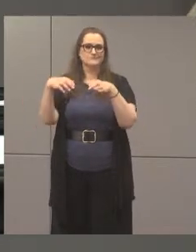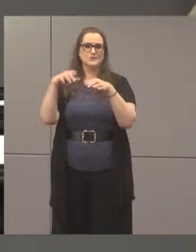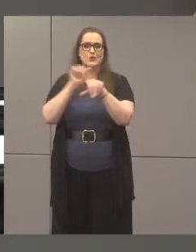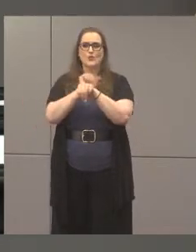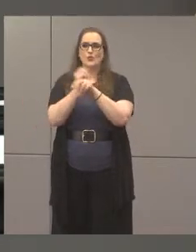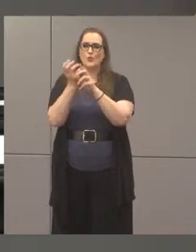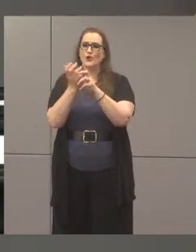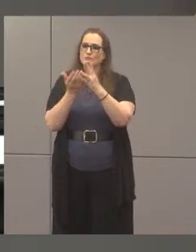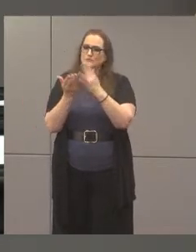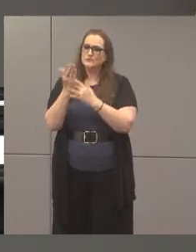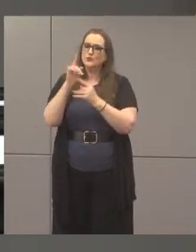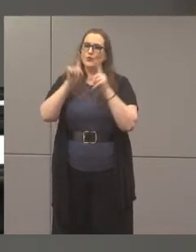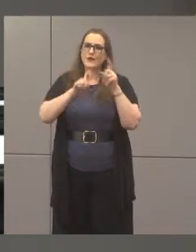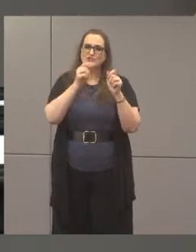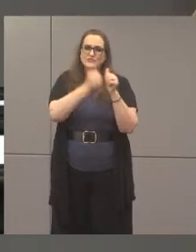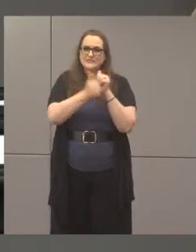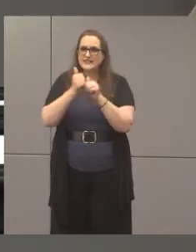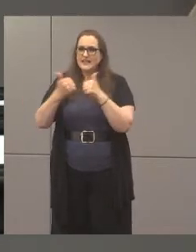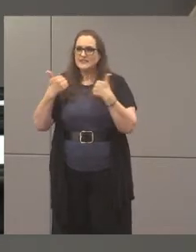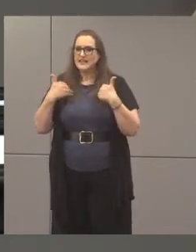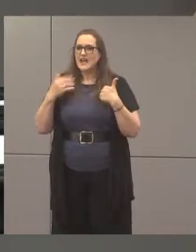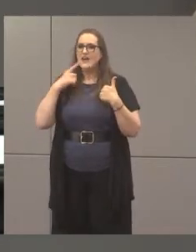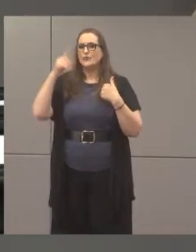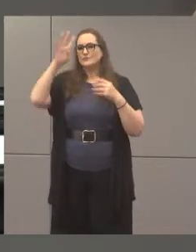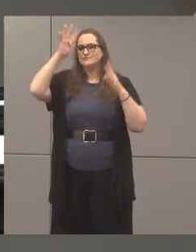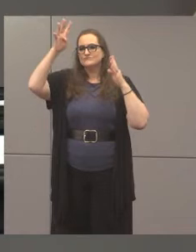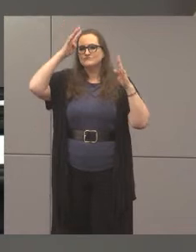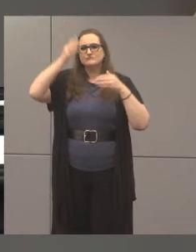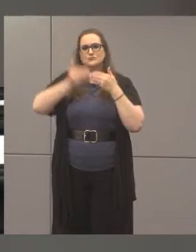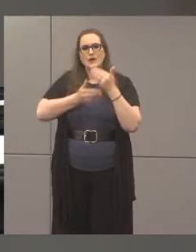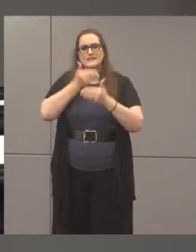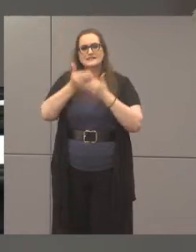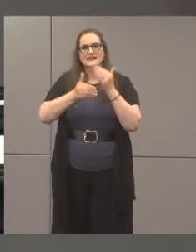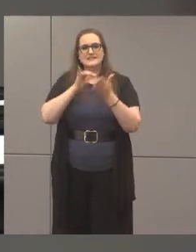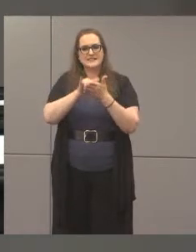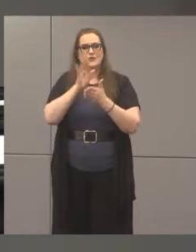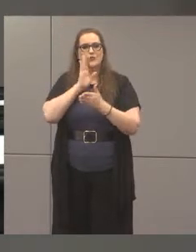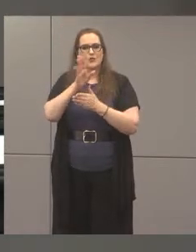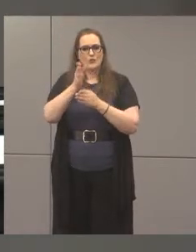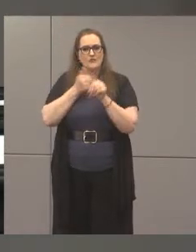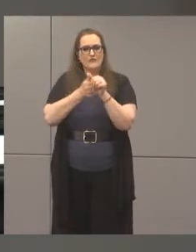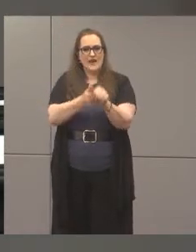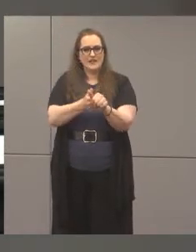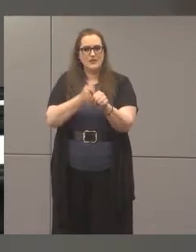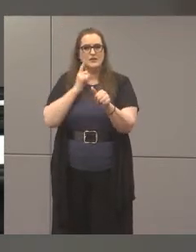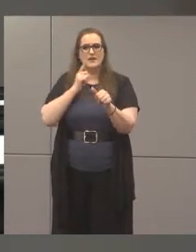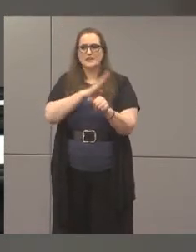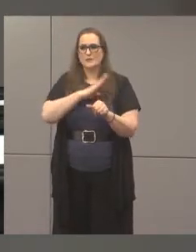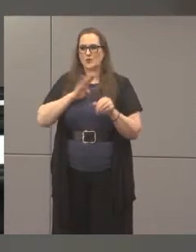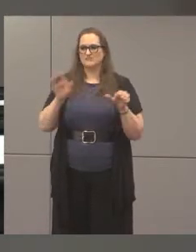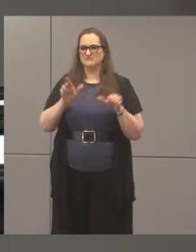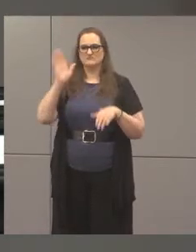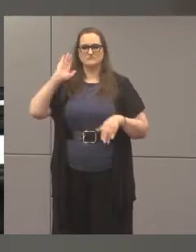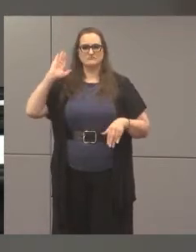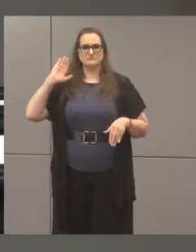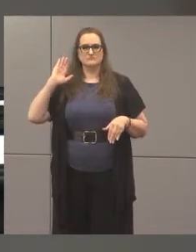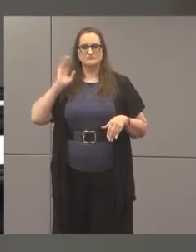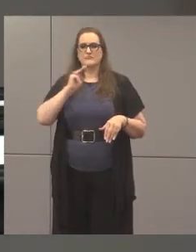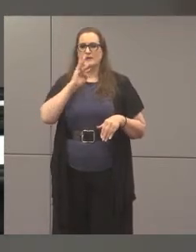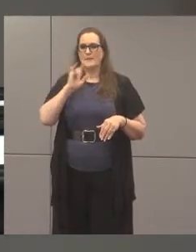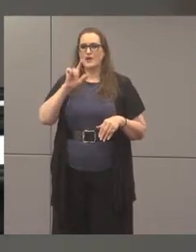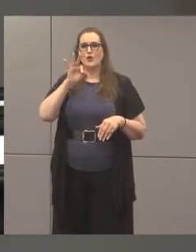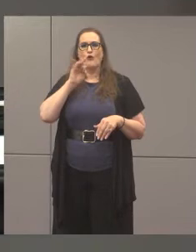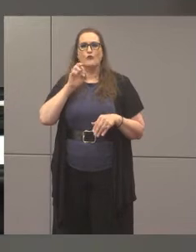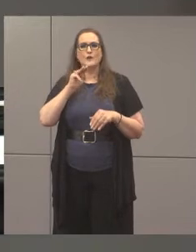through questions that we each had. We came up with a process that we are going to follow that the board had done before. Michael Freeman